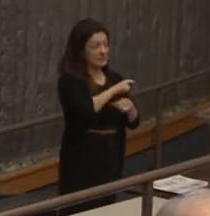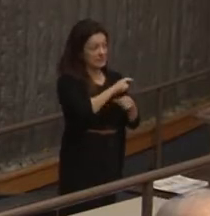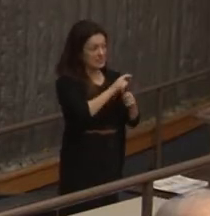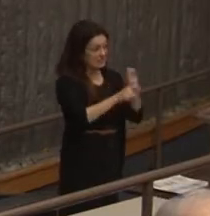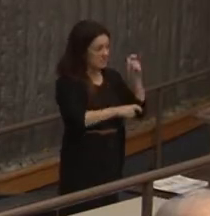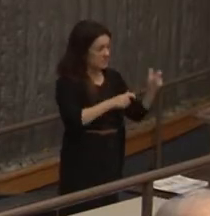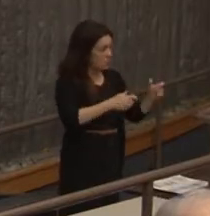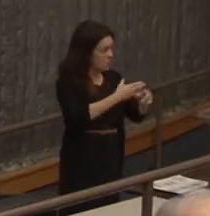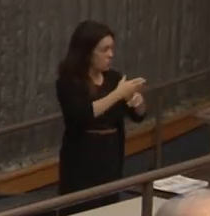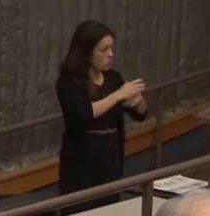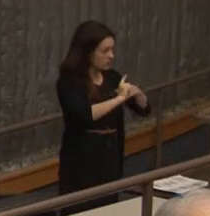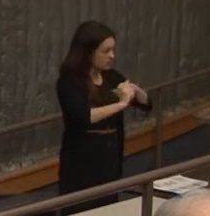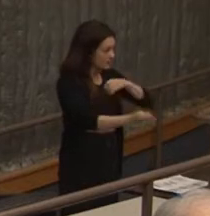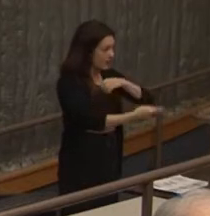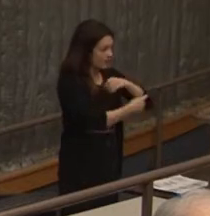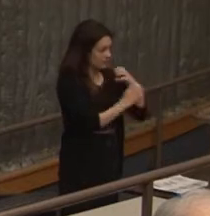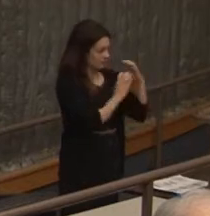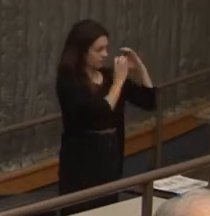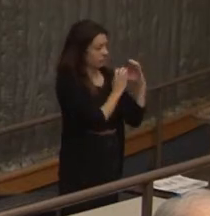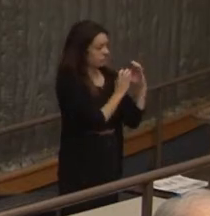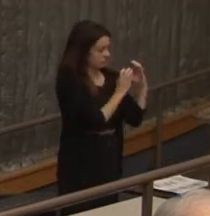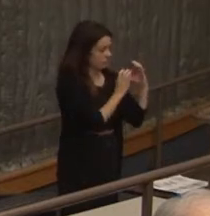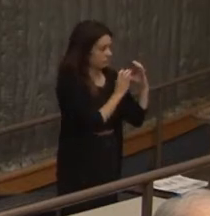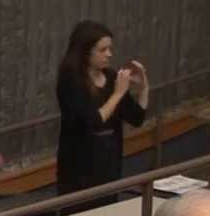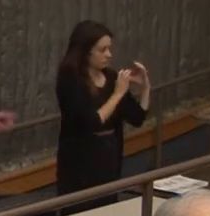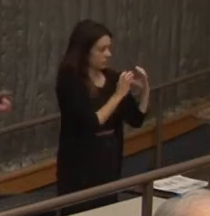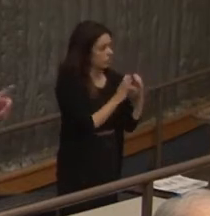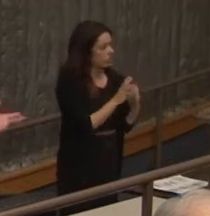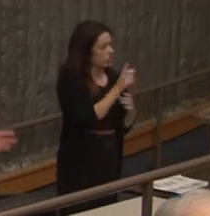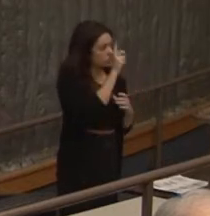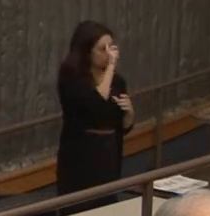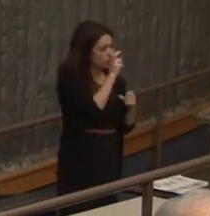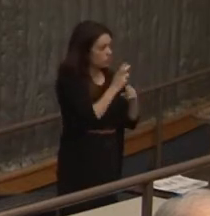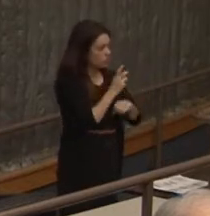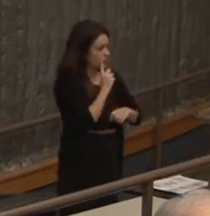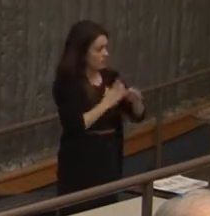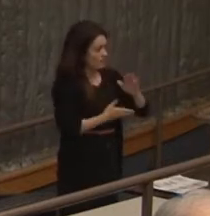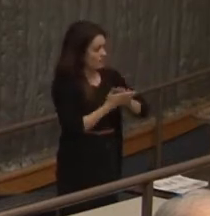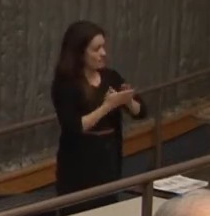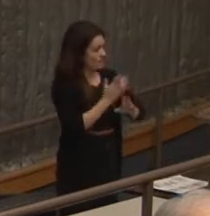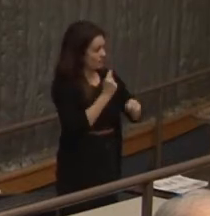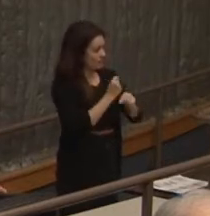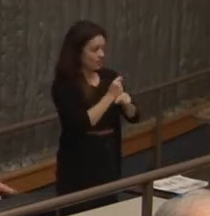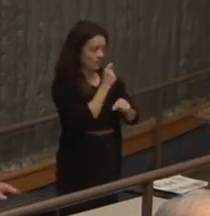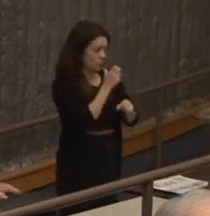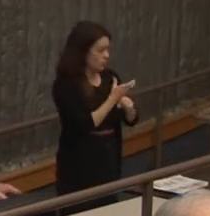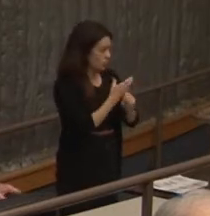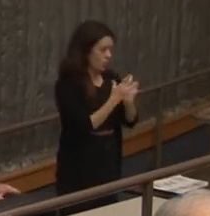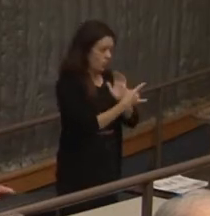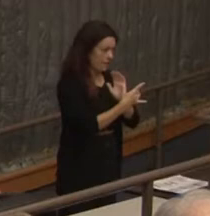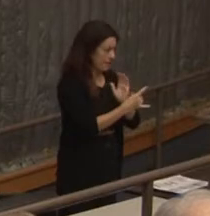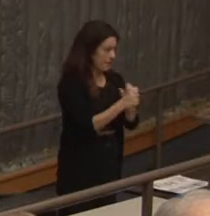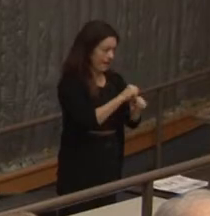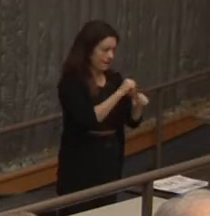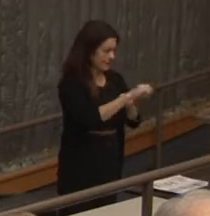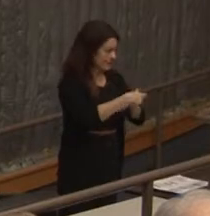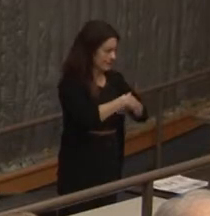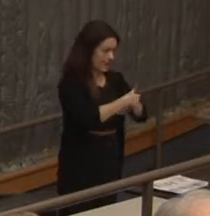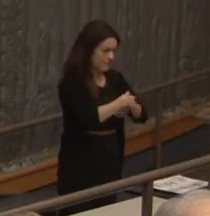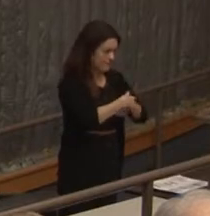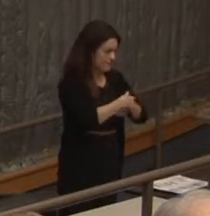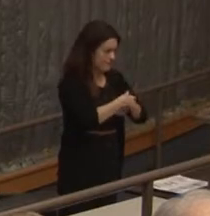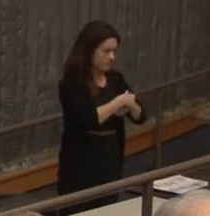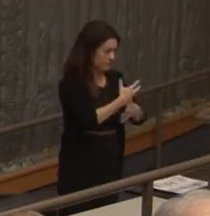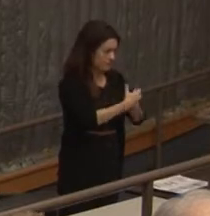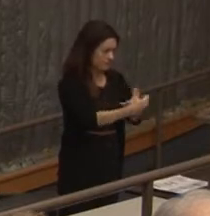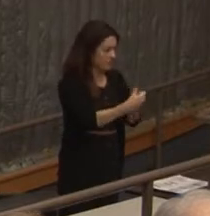wood, which the Germans were using to run the trucks because they had no source of oil or gasoline anymore. And Sam's father said